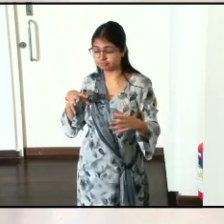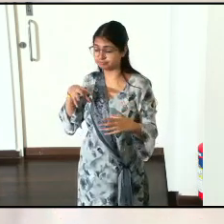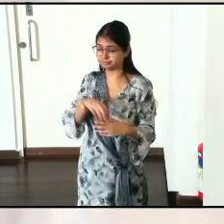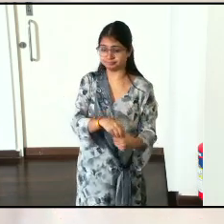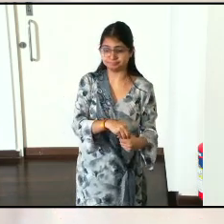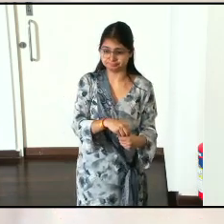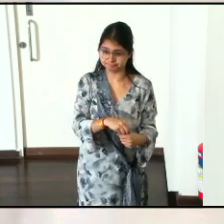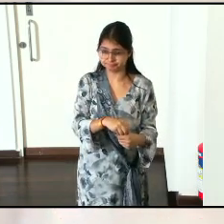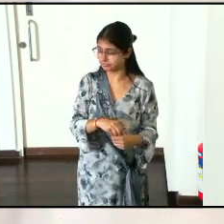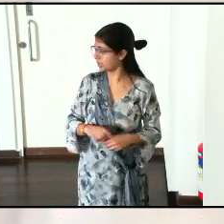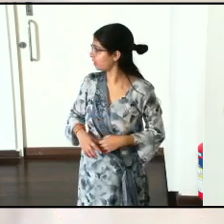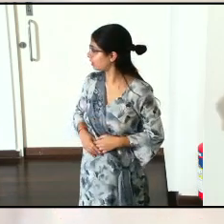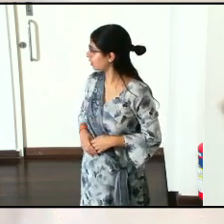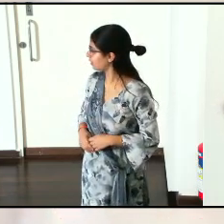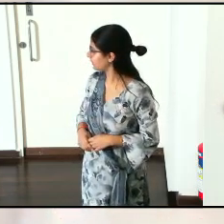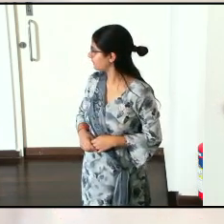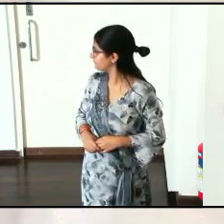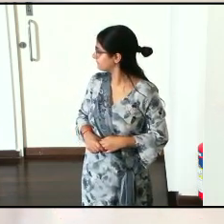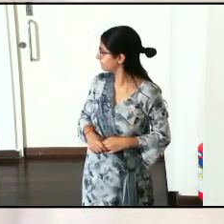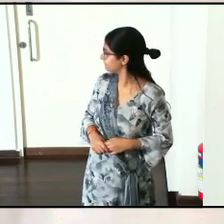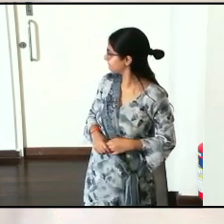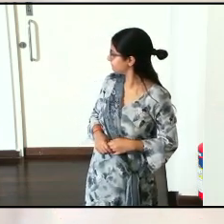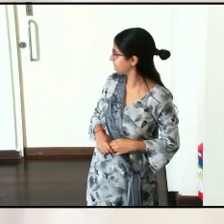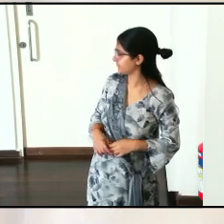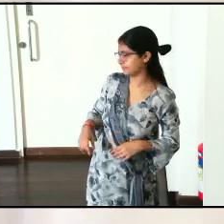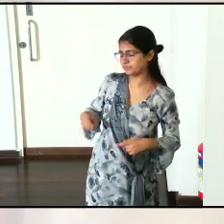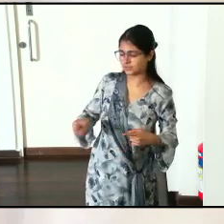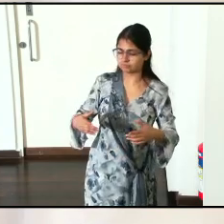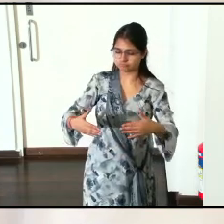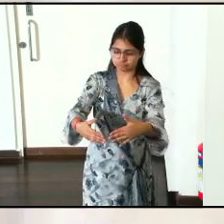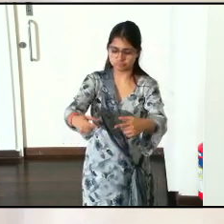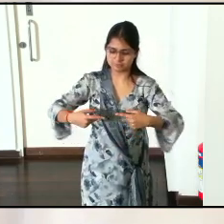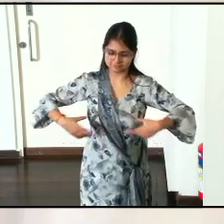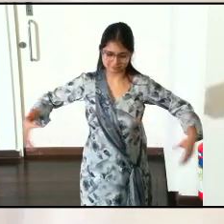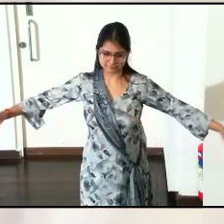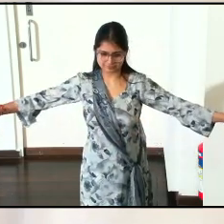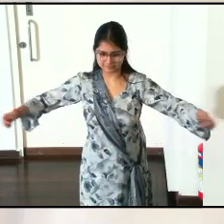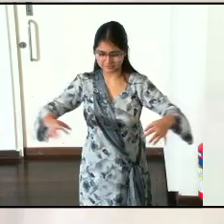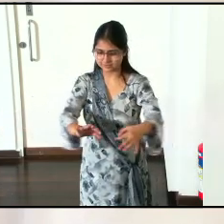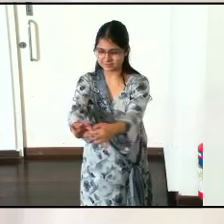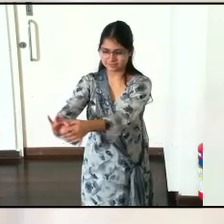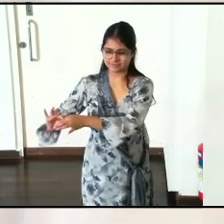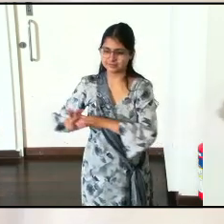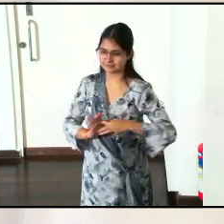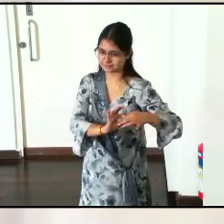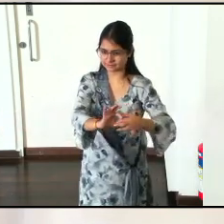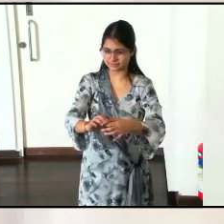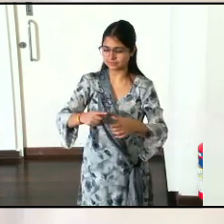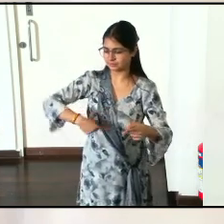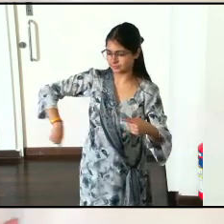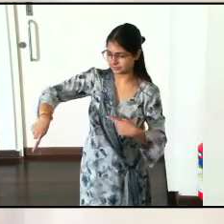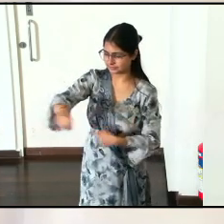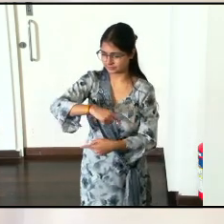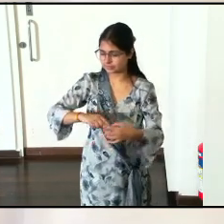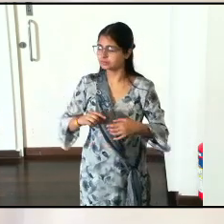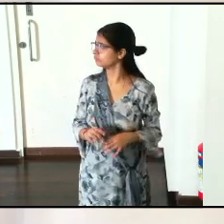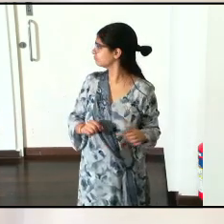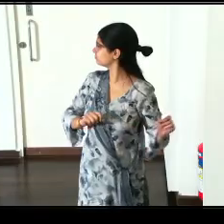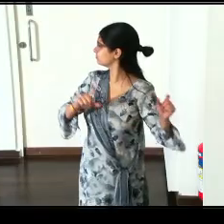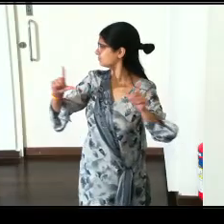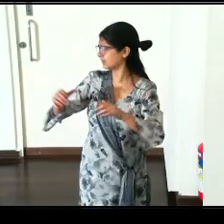the addition becomes a circle of togetherness. Could we just have the next few, please? So we can go